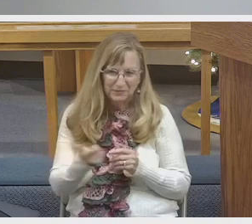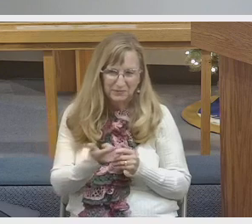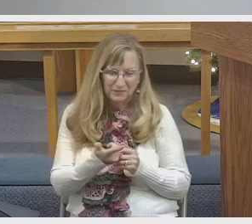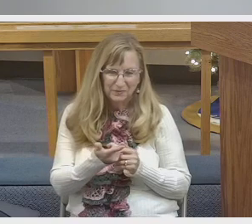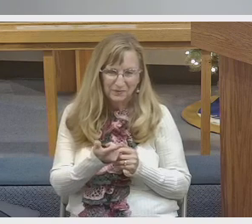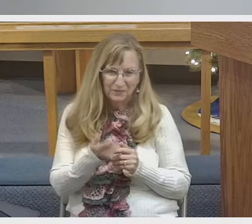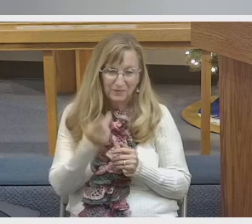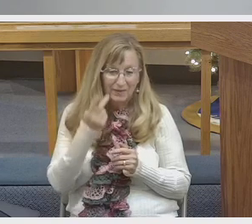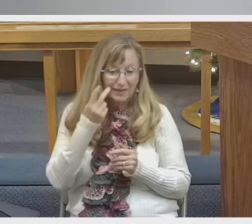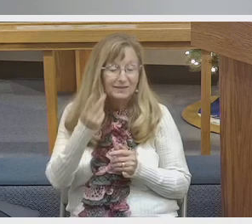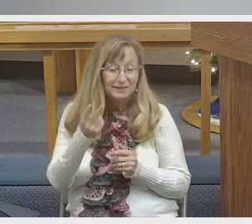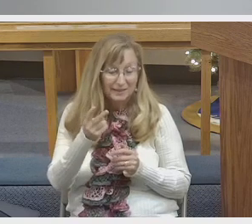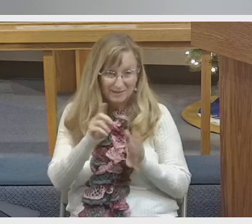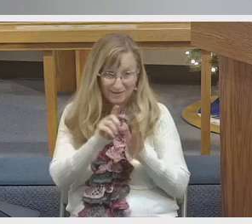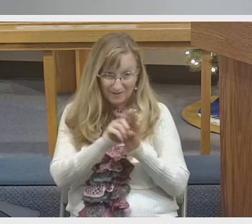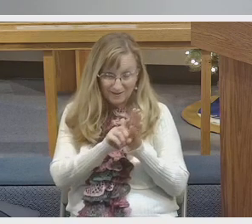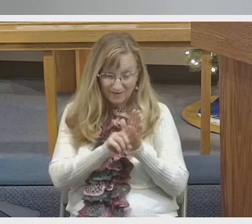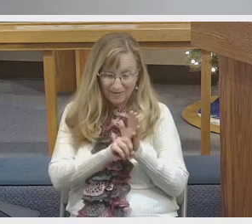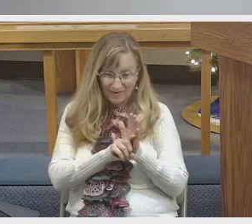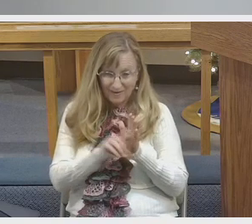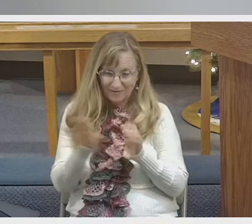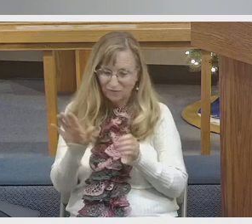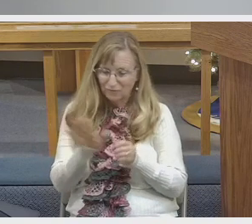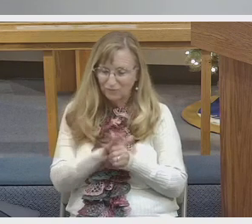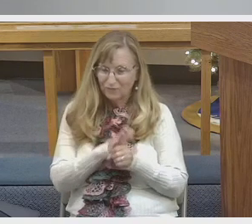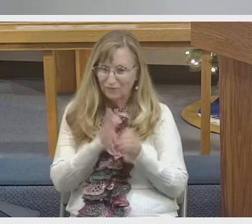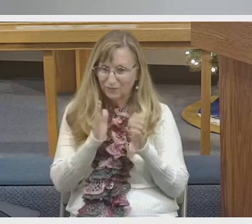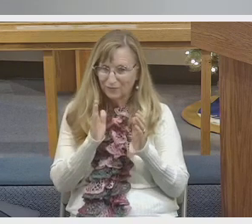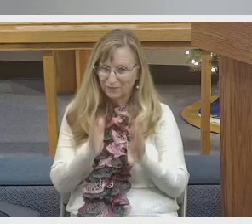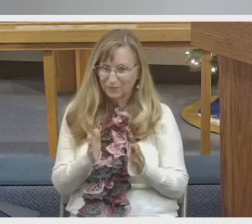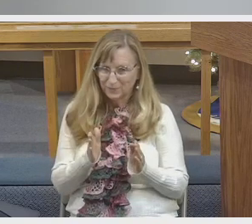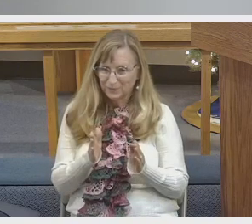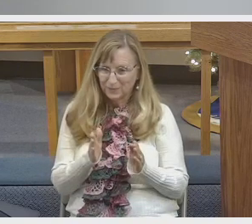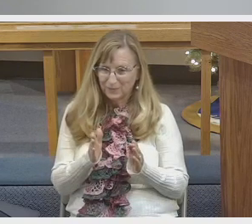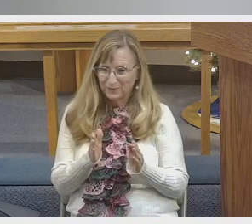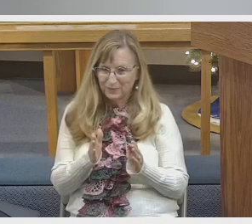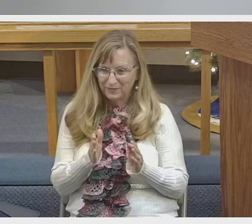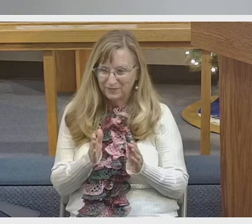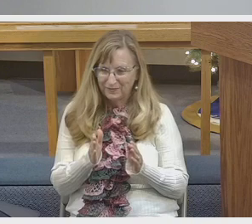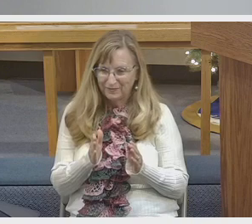you see the law fulfiller on your behalf.